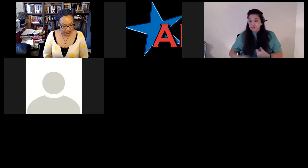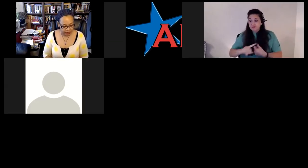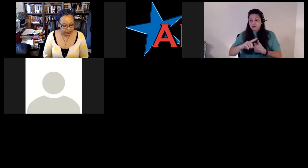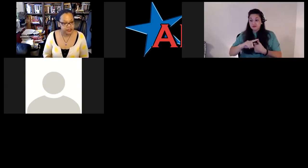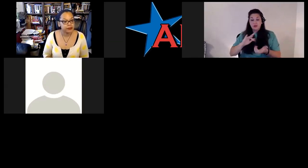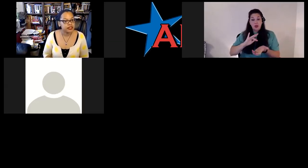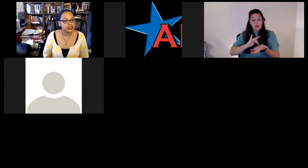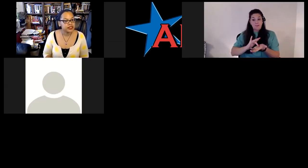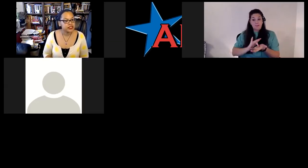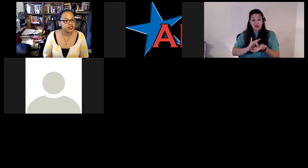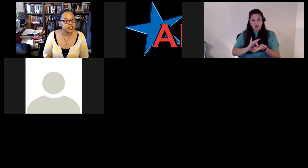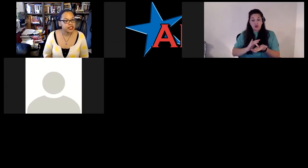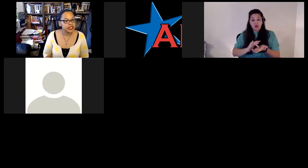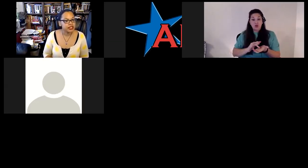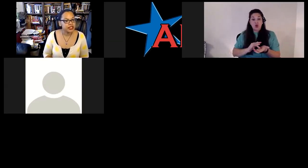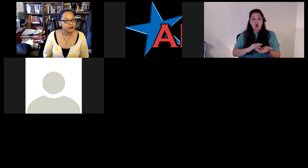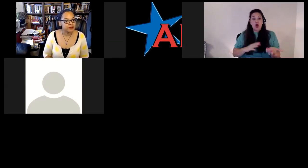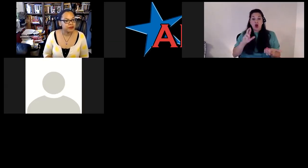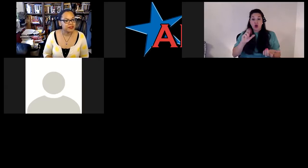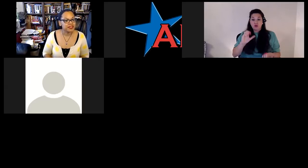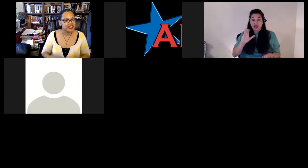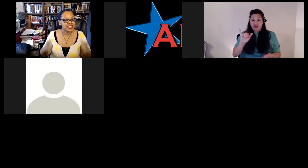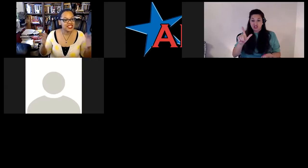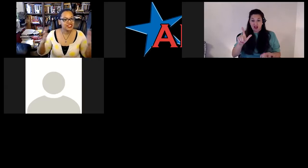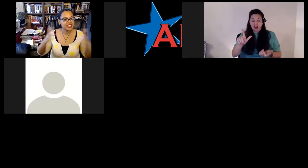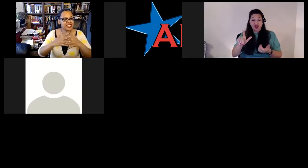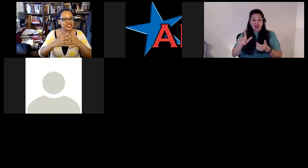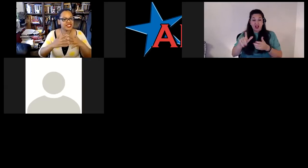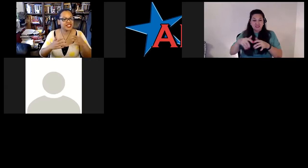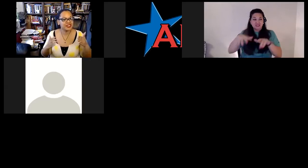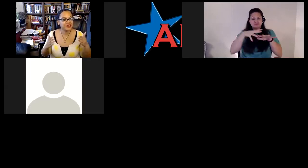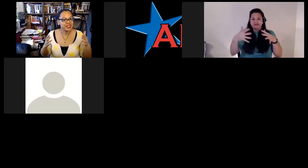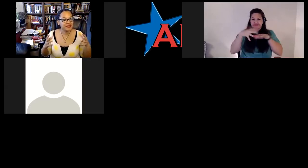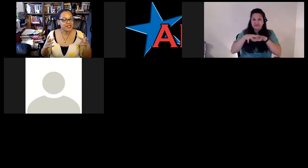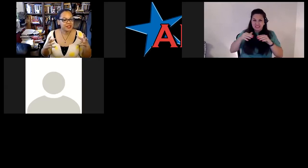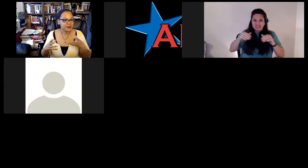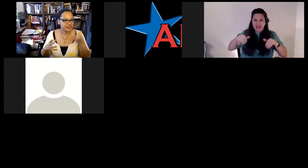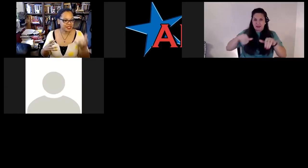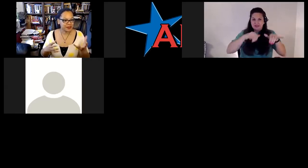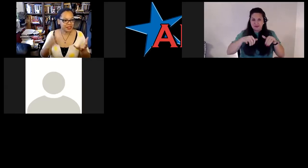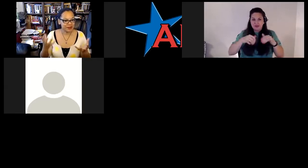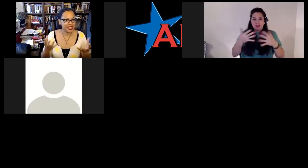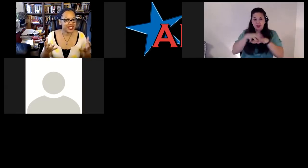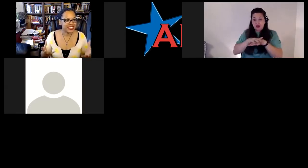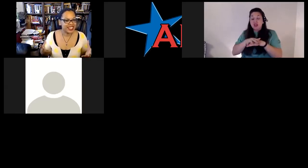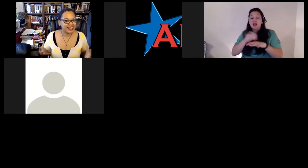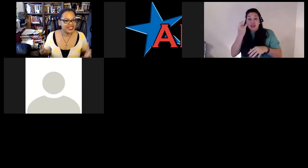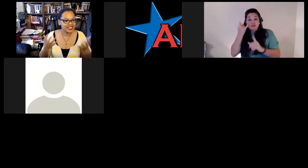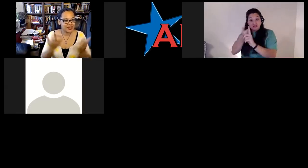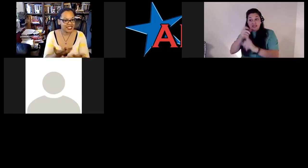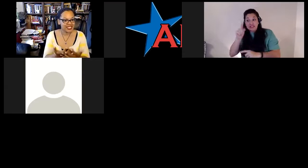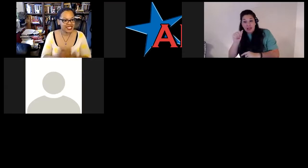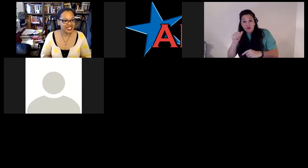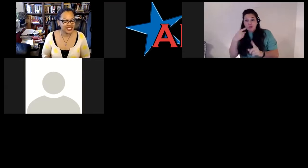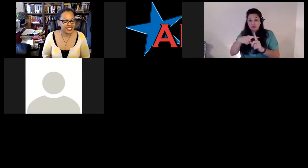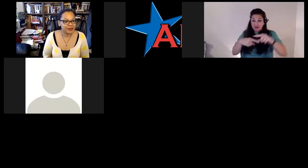racialized ableism is essentially the intersection of being both disabled and Black, and going